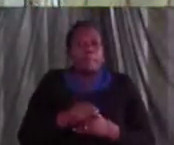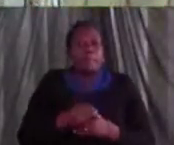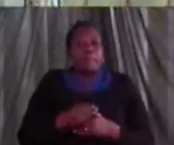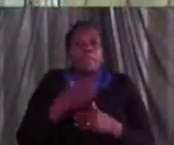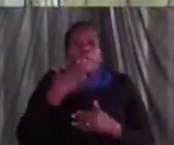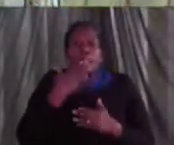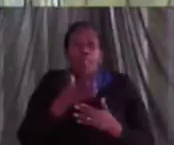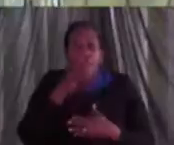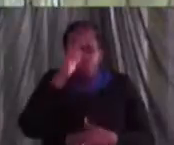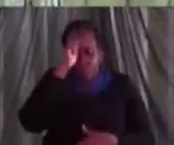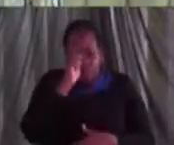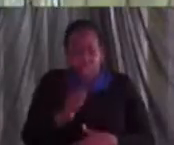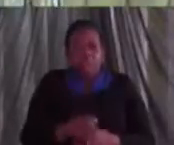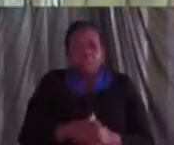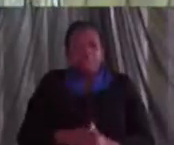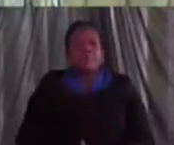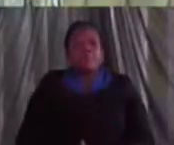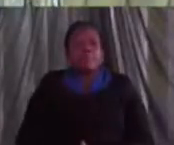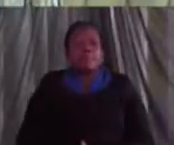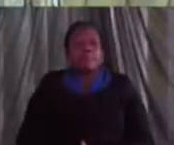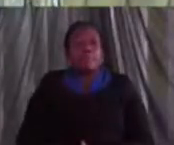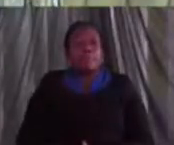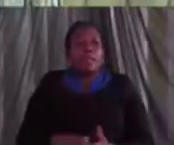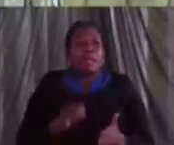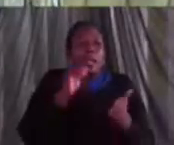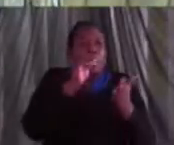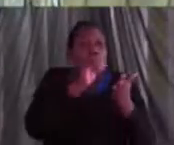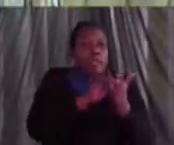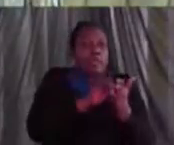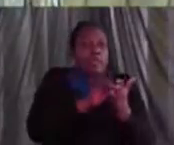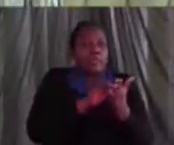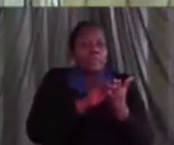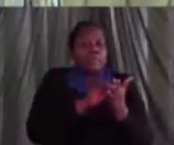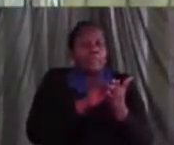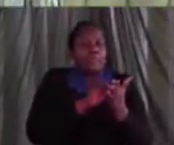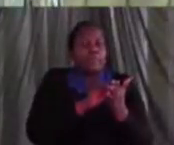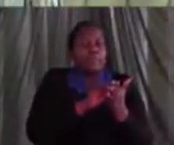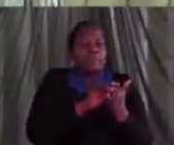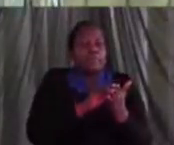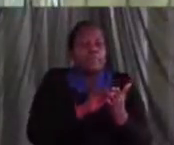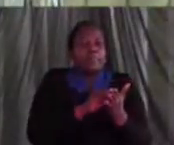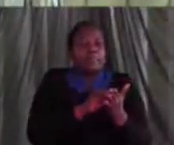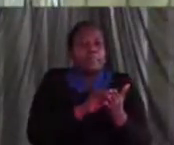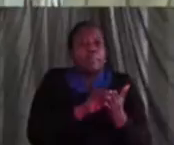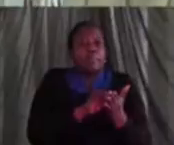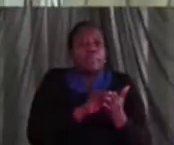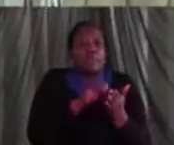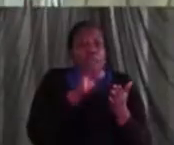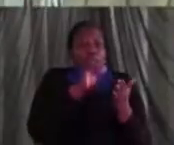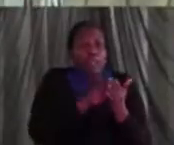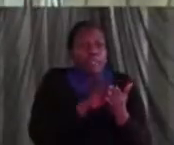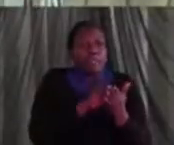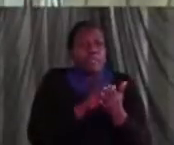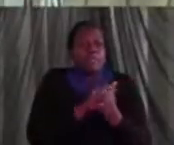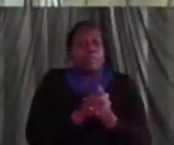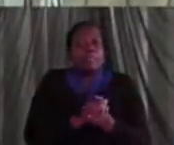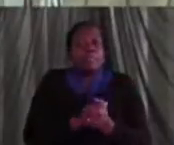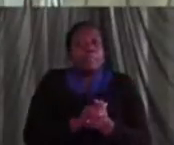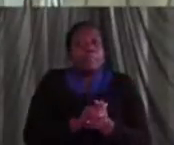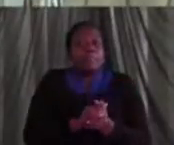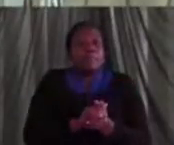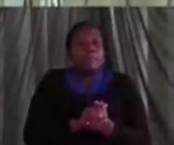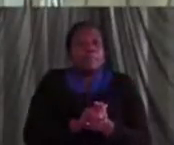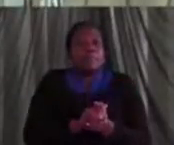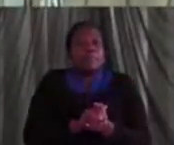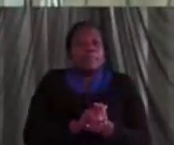Thank you, Judge. Okay, again on your form, the form that you fill JSC 2A. Yes. You are